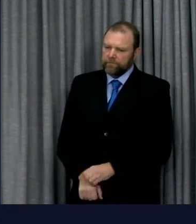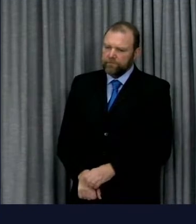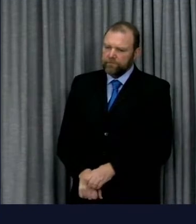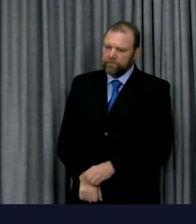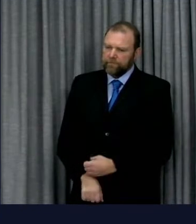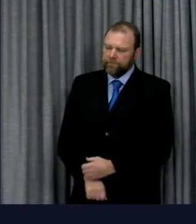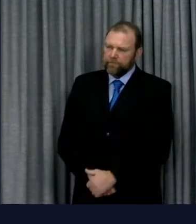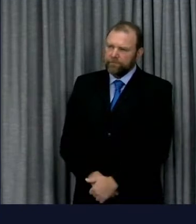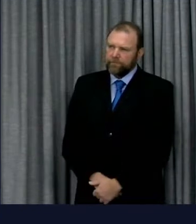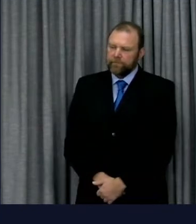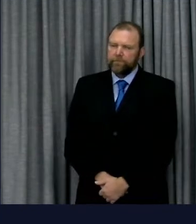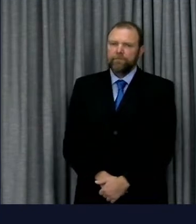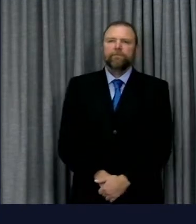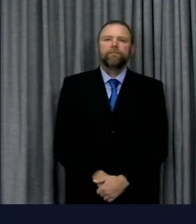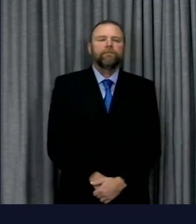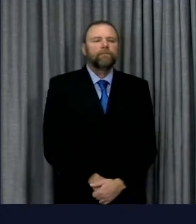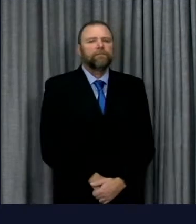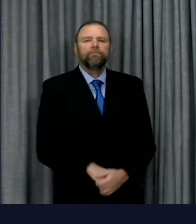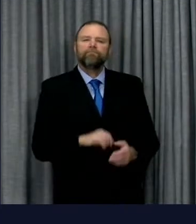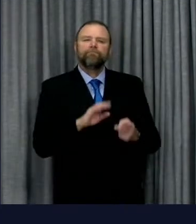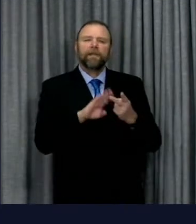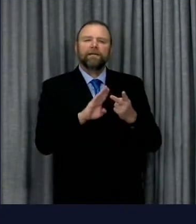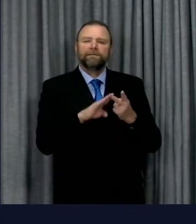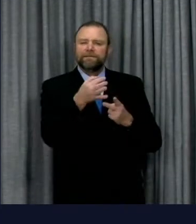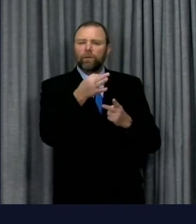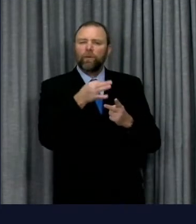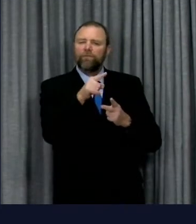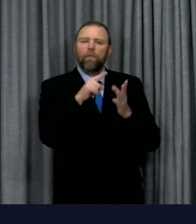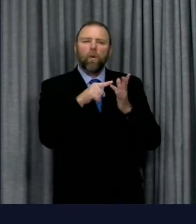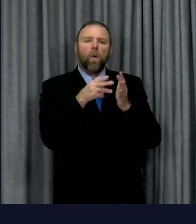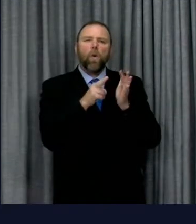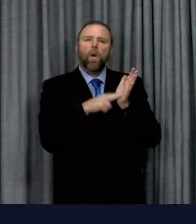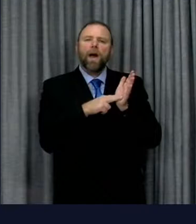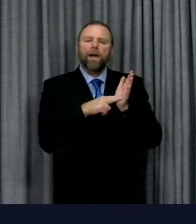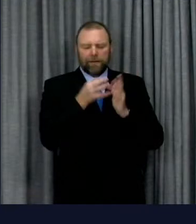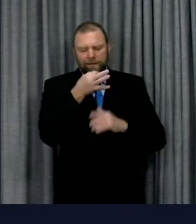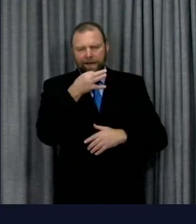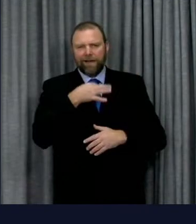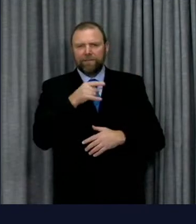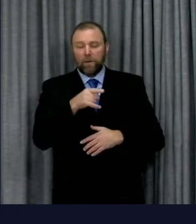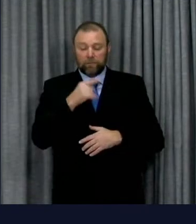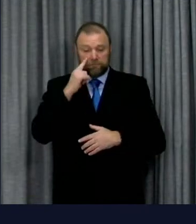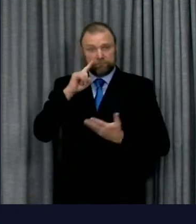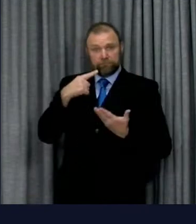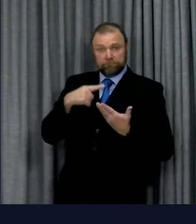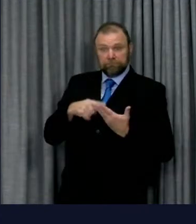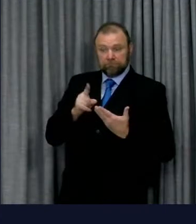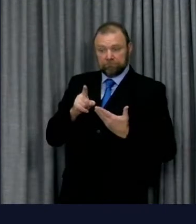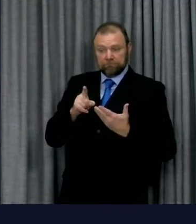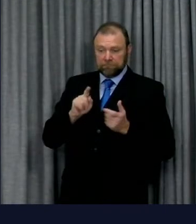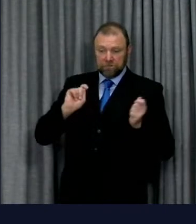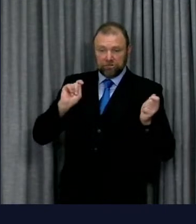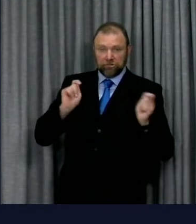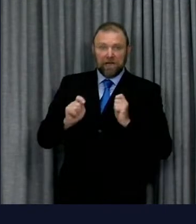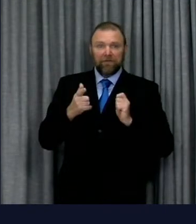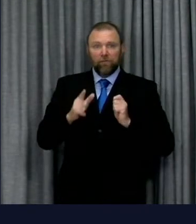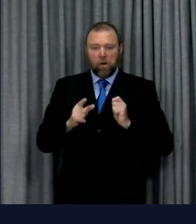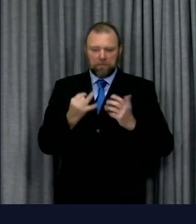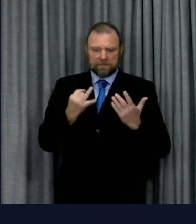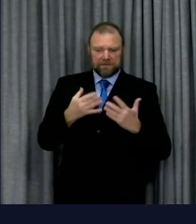wythnos nesaf. I'm just asking me about whether we intend to move from 7 days to 5 days